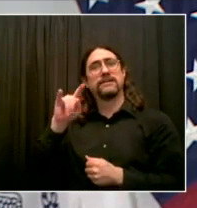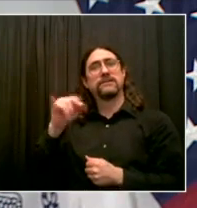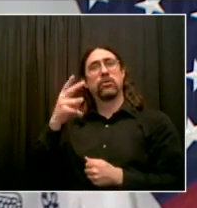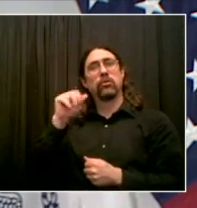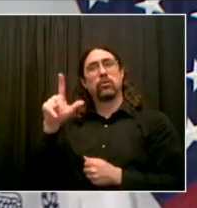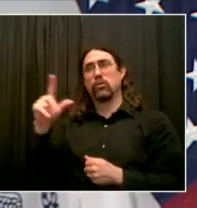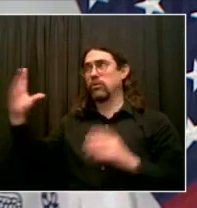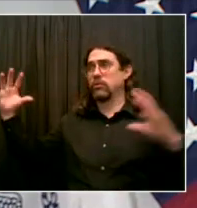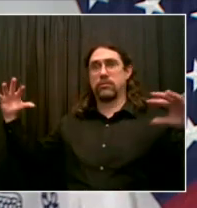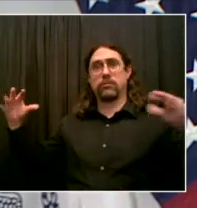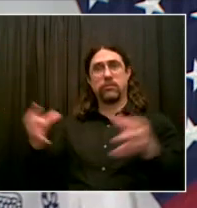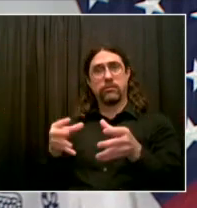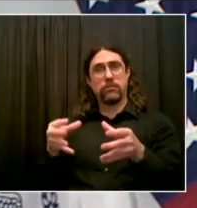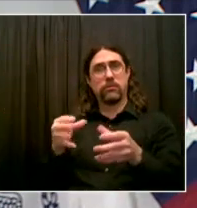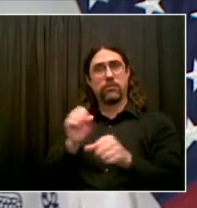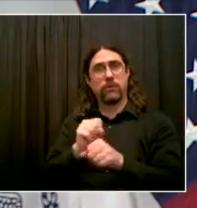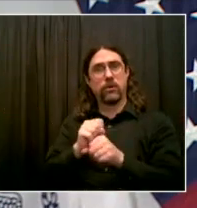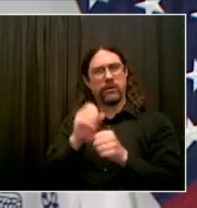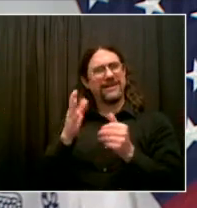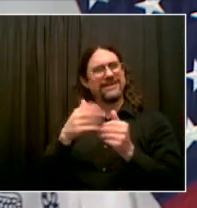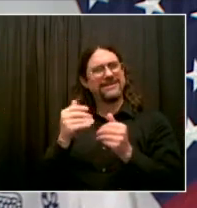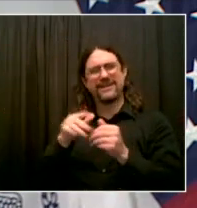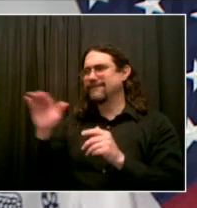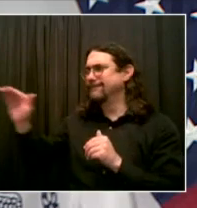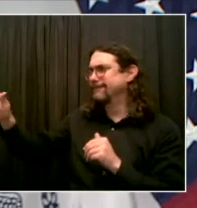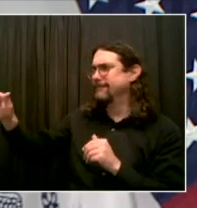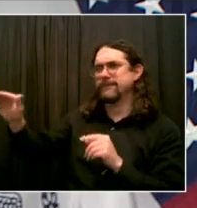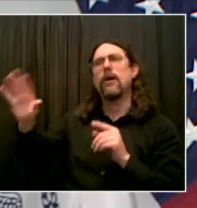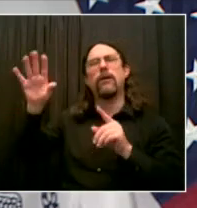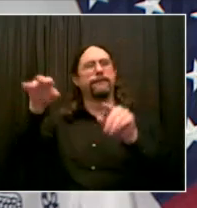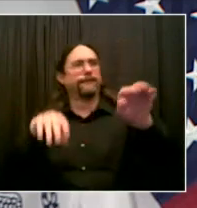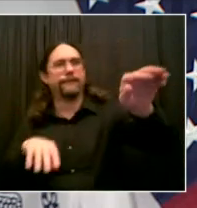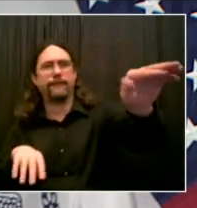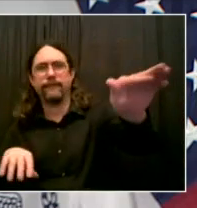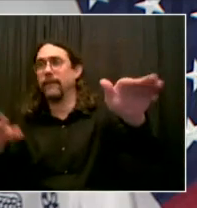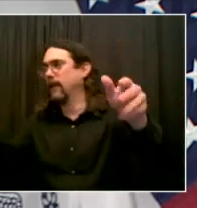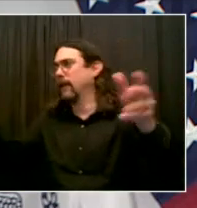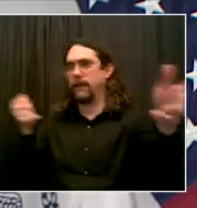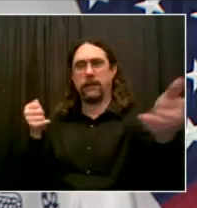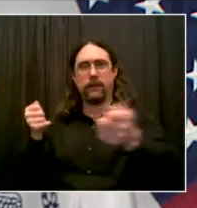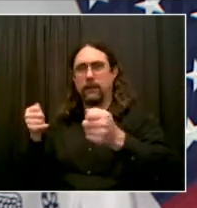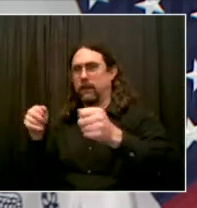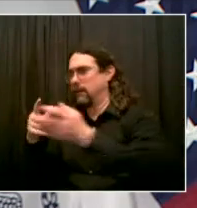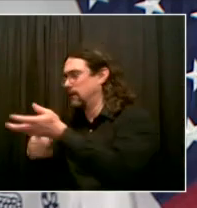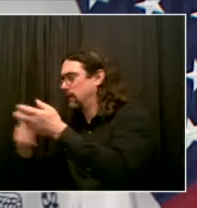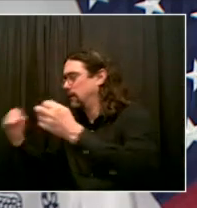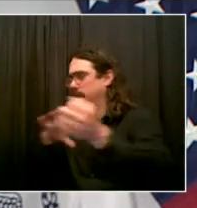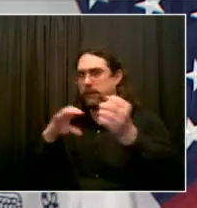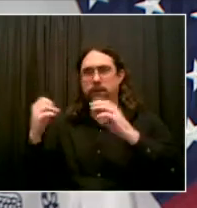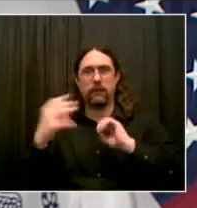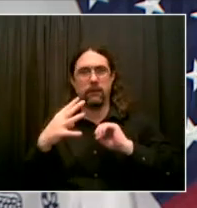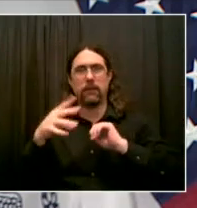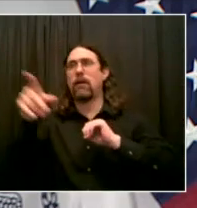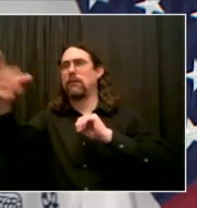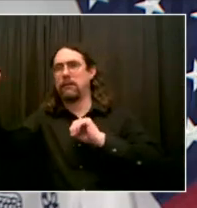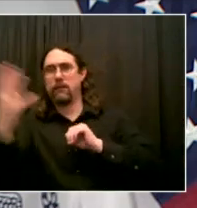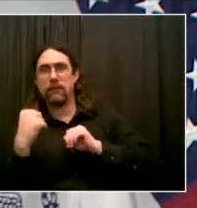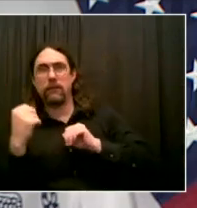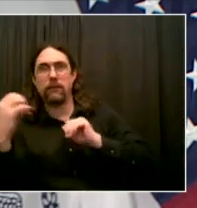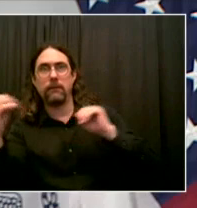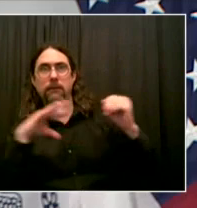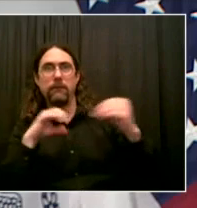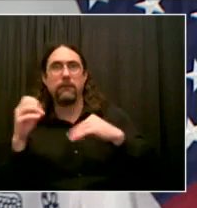from this experience that it's really crucial to have people in the same place where they can connect with each other. Go ahead,